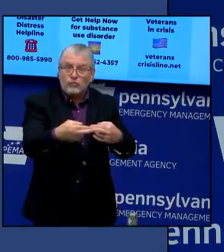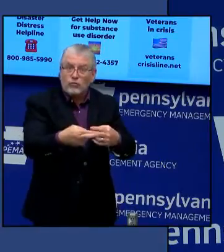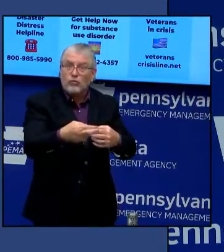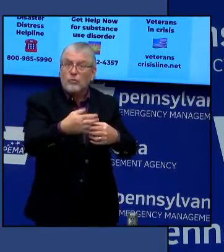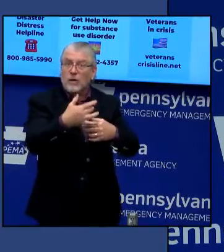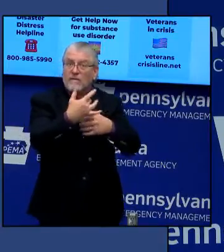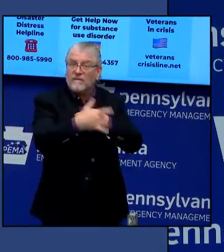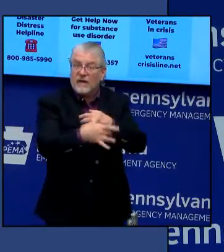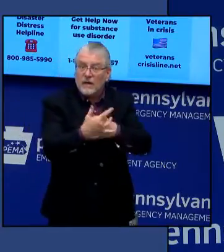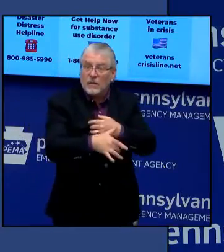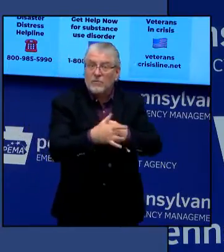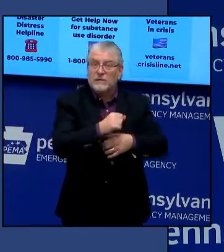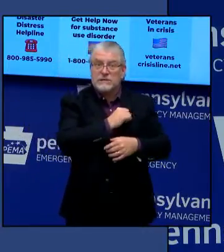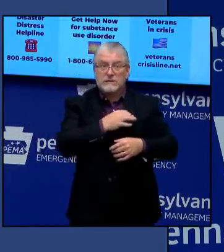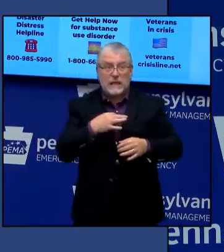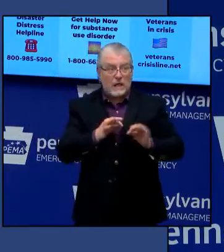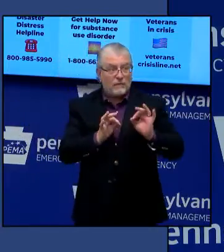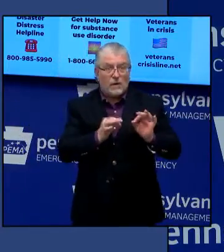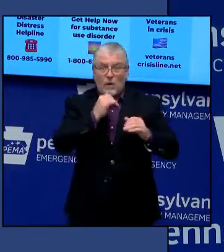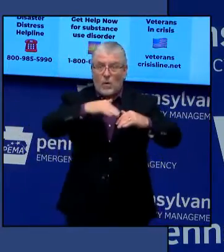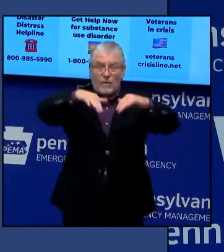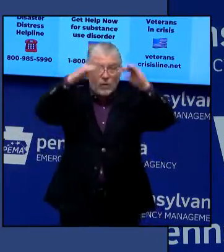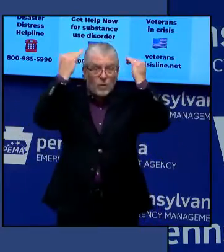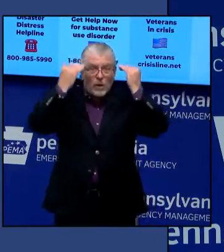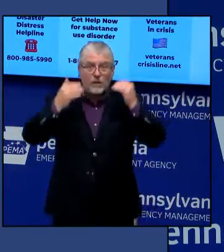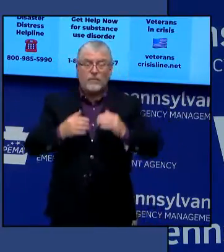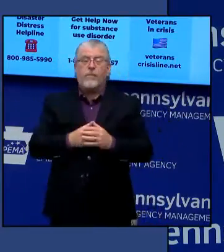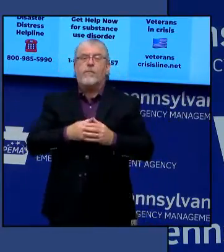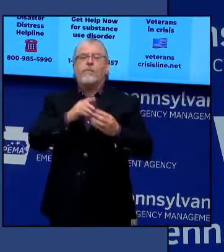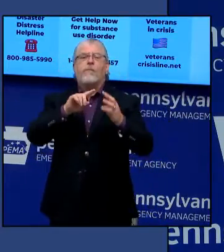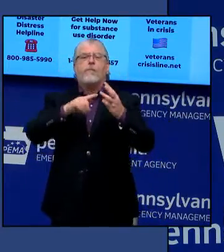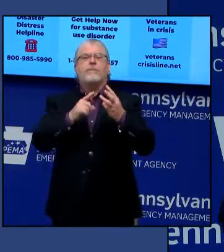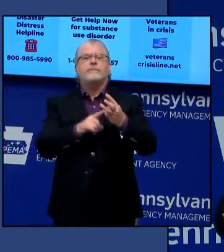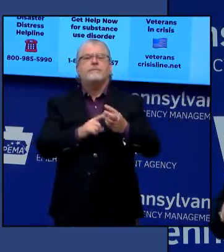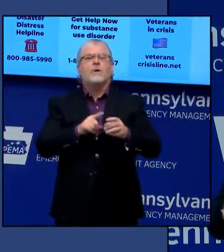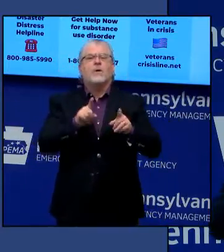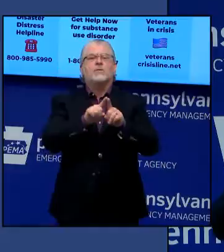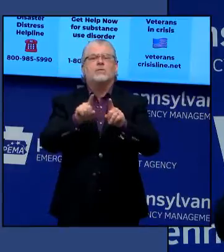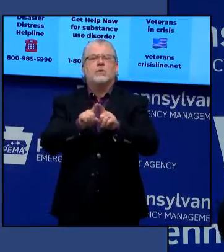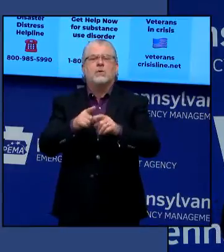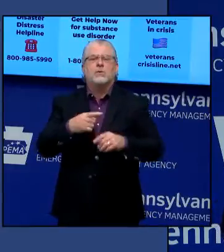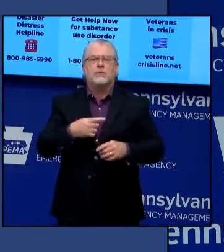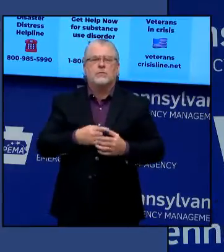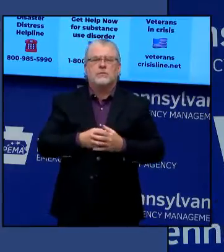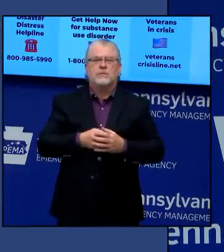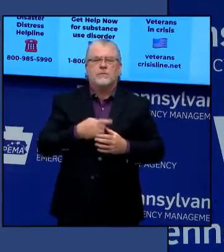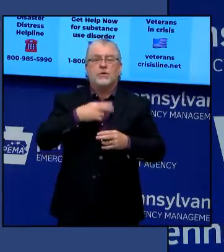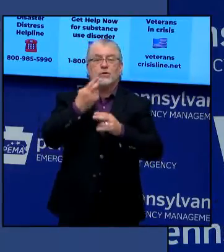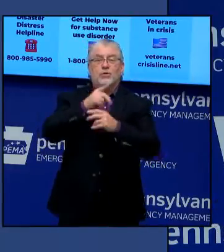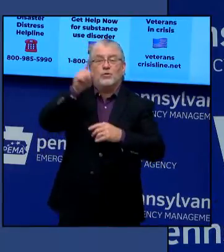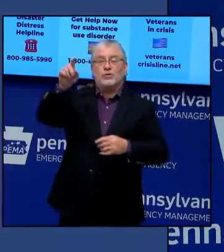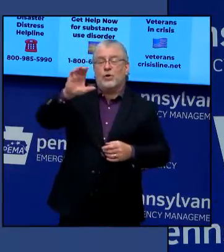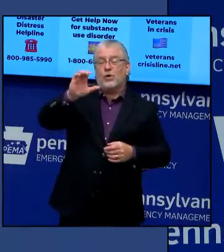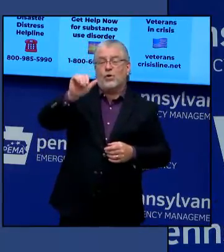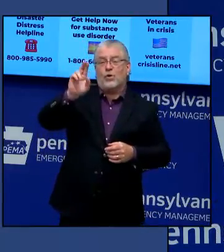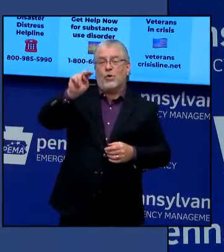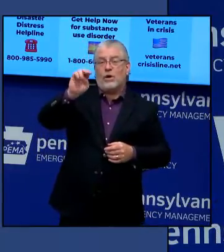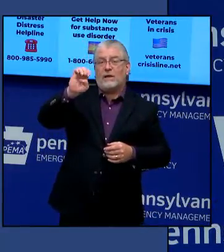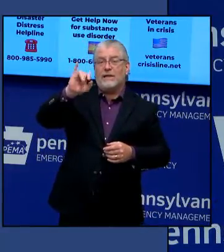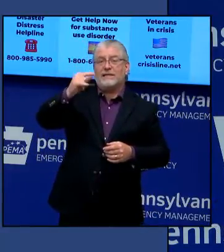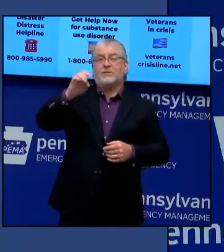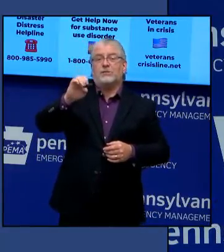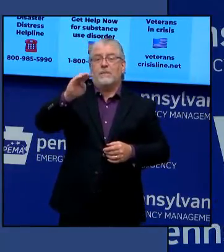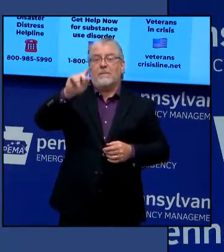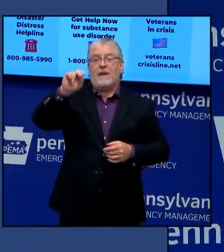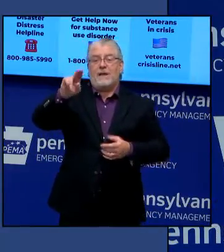a modeling dashboard by Carnegie Mellon University. We will be considering all of that information, making recommendations to the